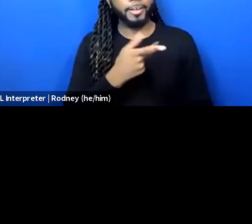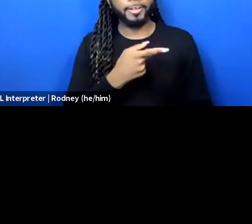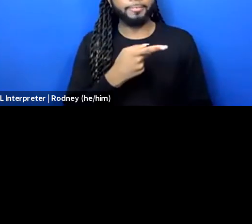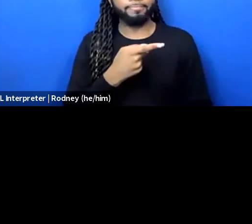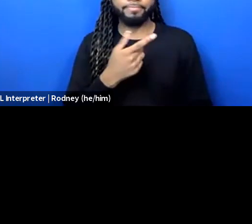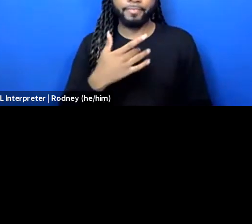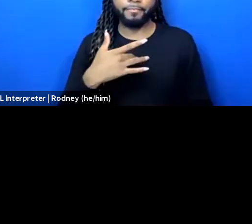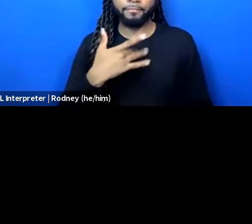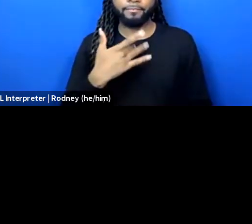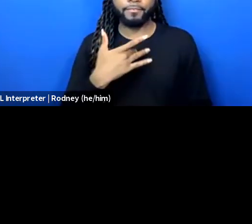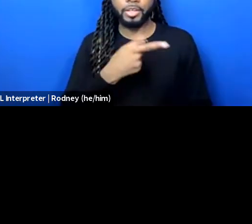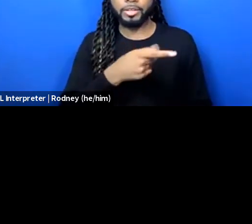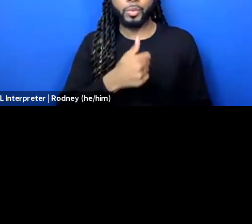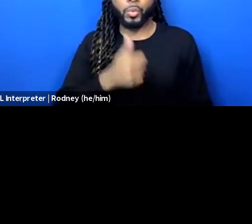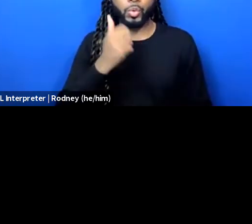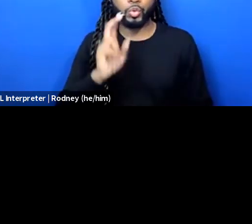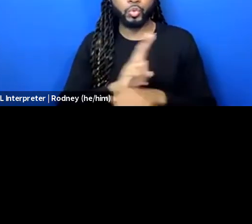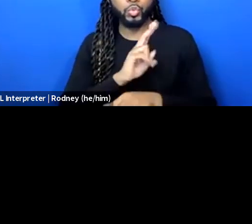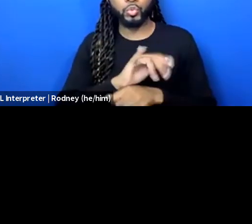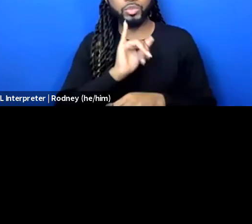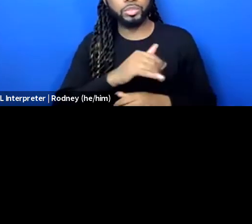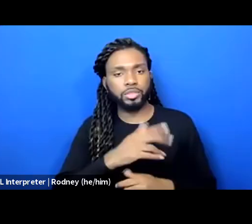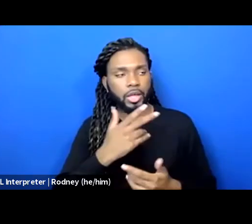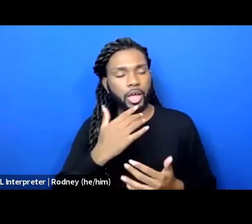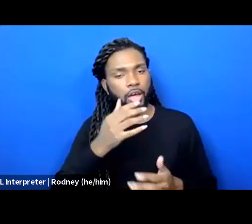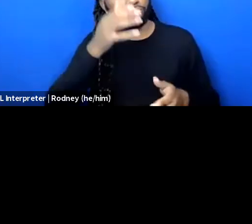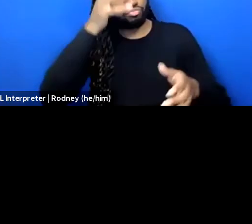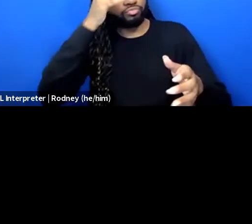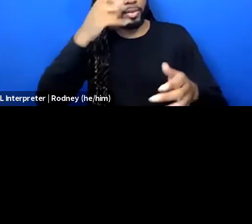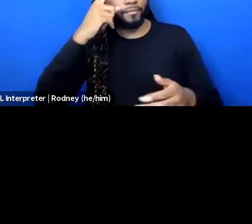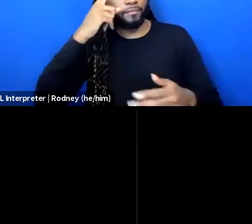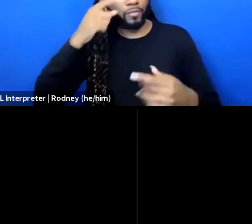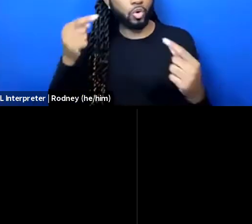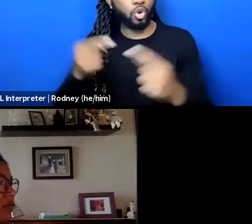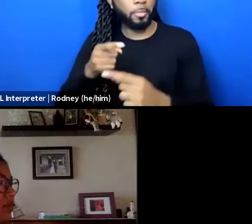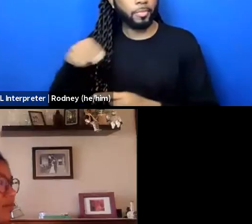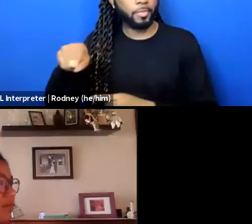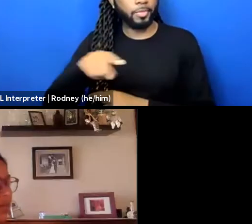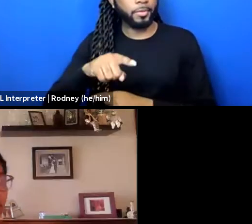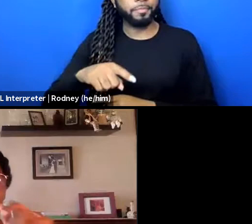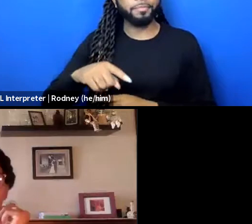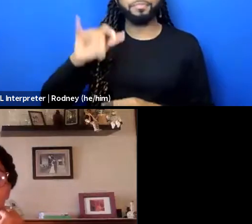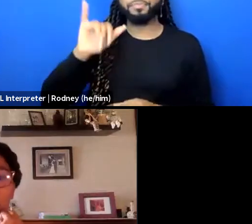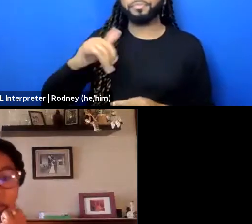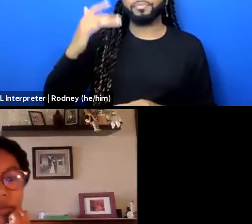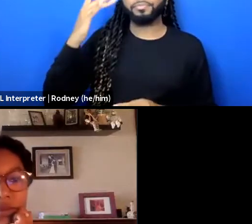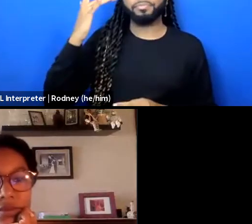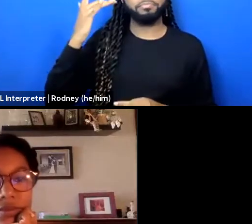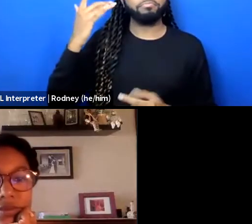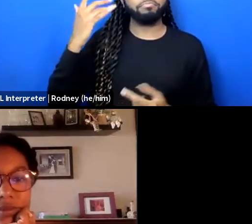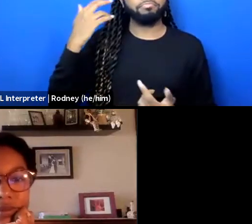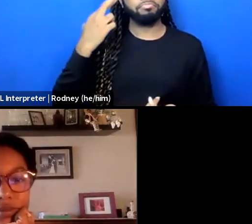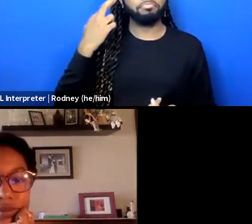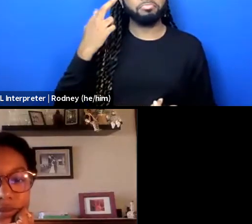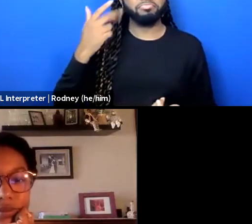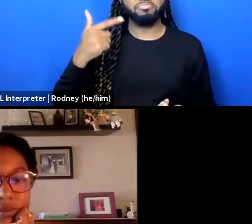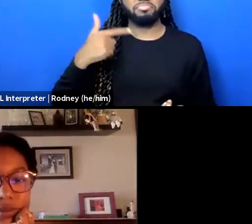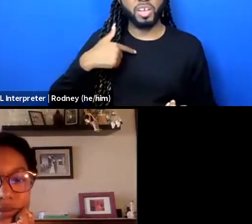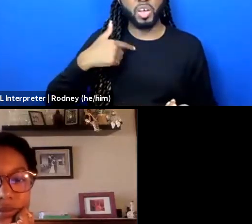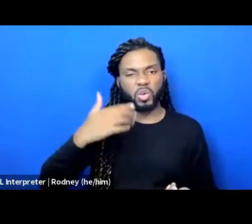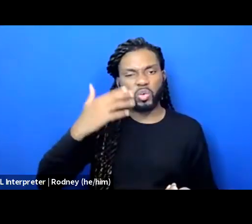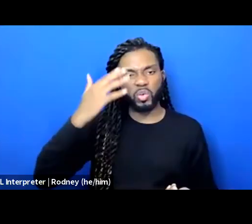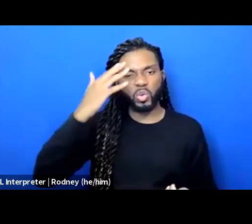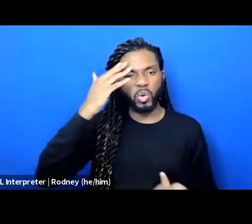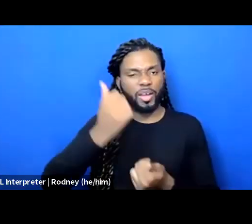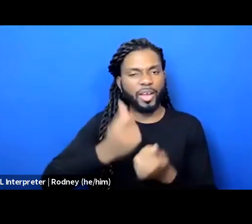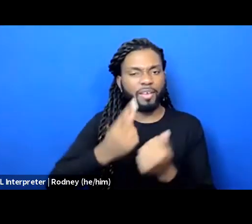the knowledge that they said in any way to harm them. And that is because I know everybody's